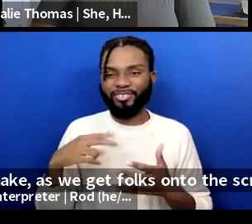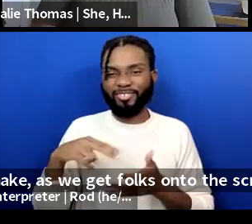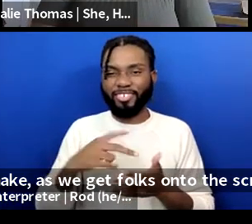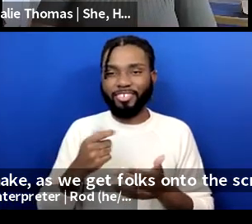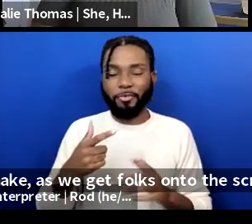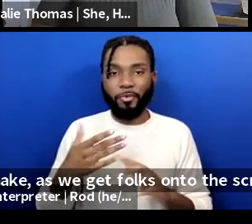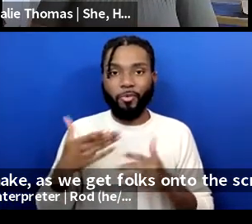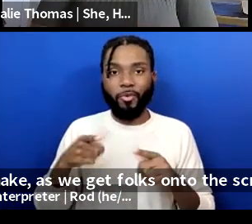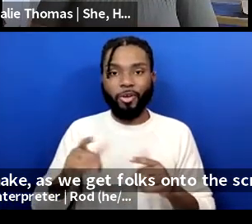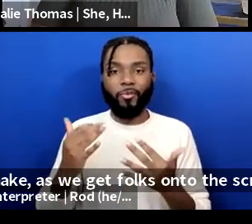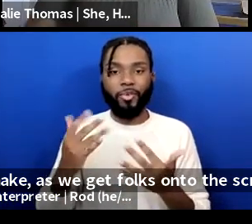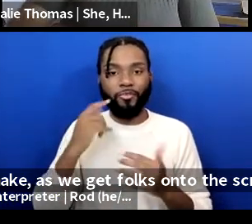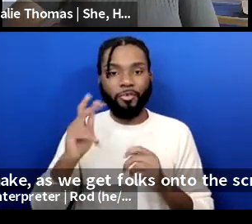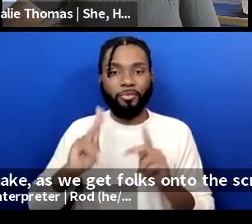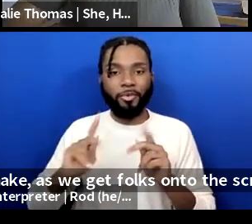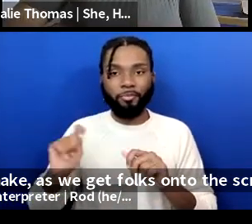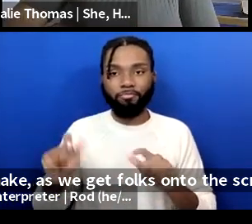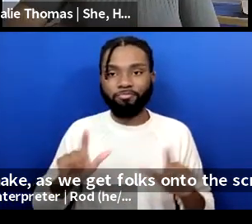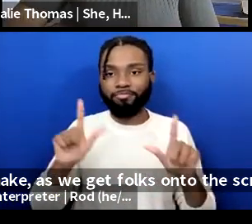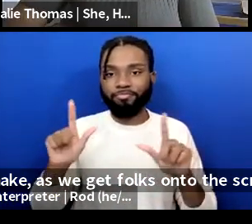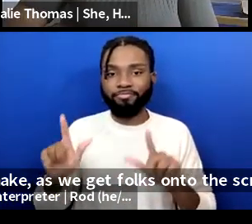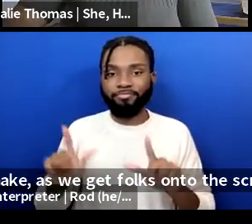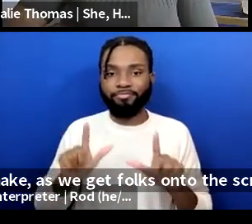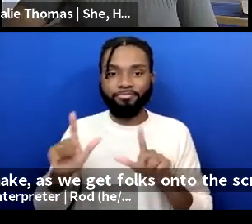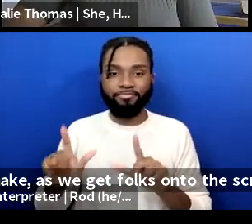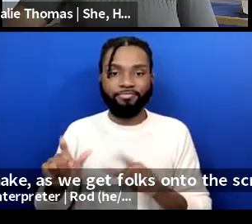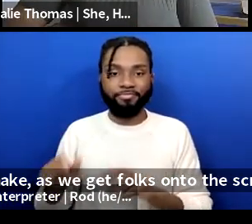hello. Hi, Penny.